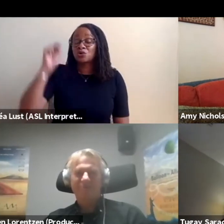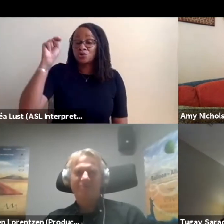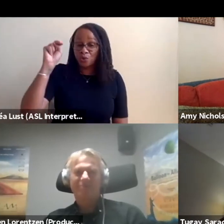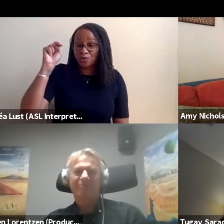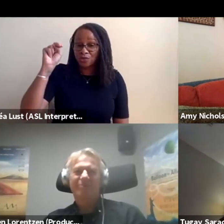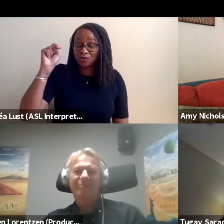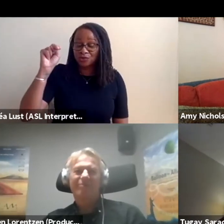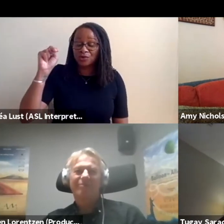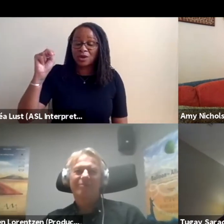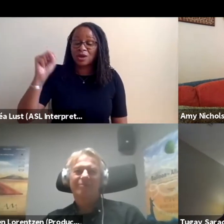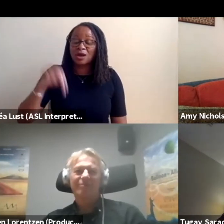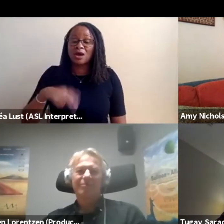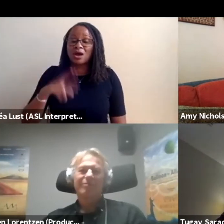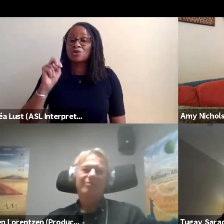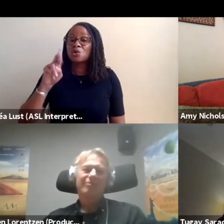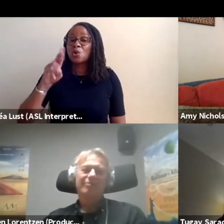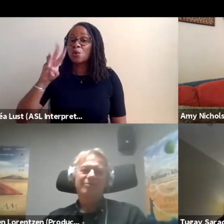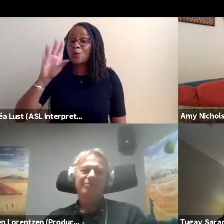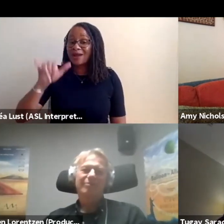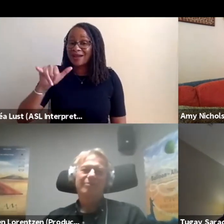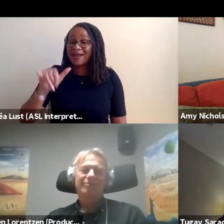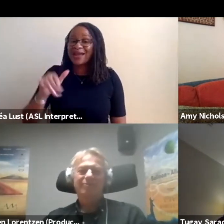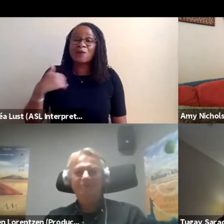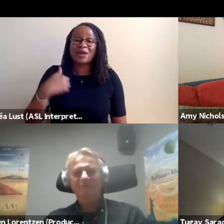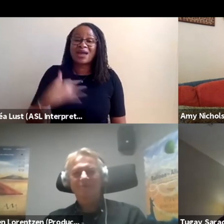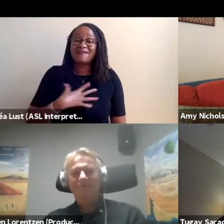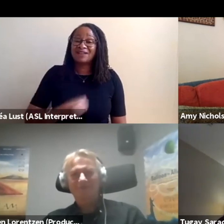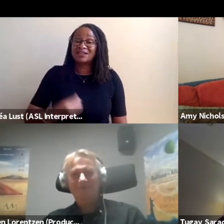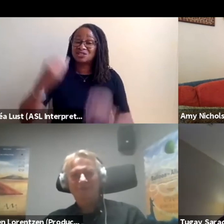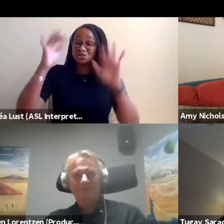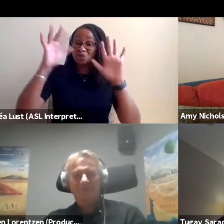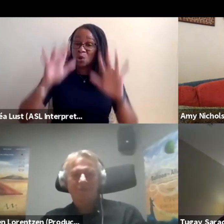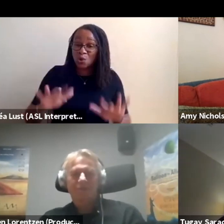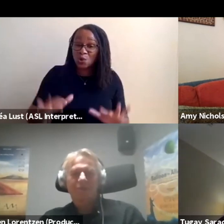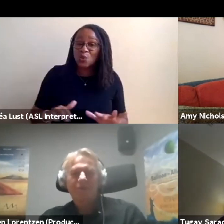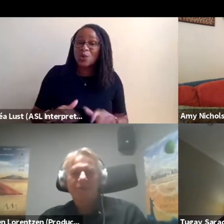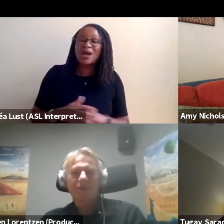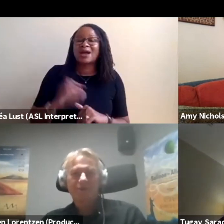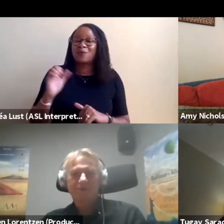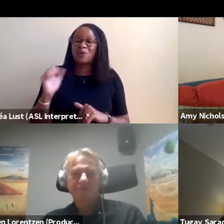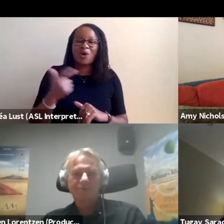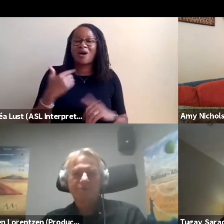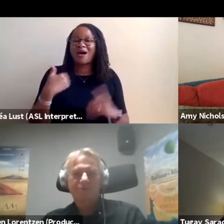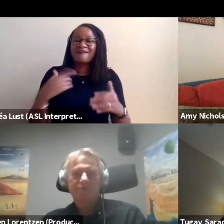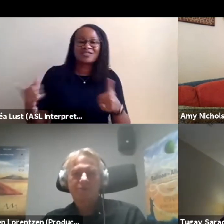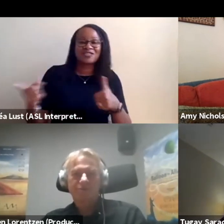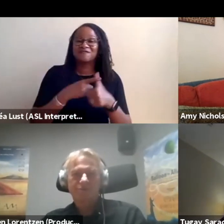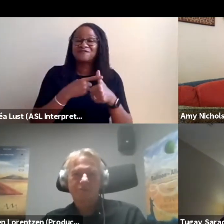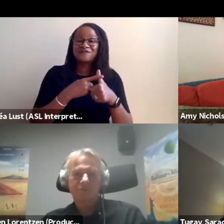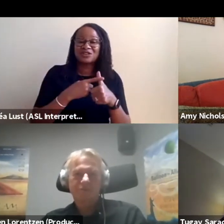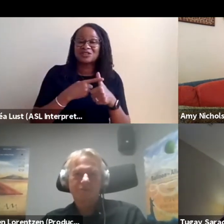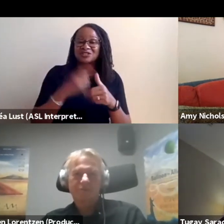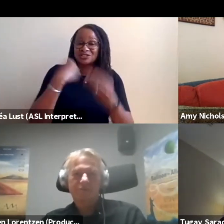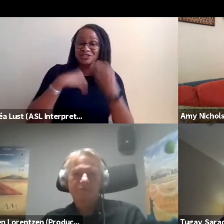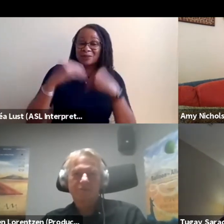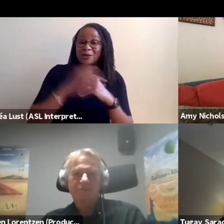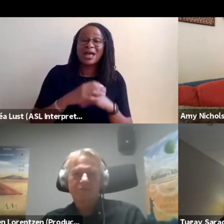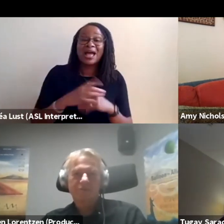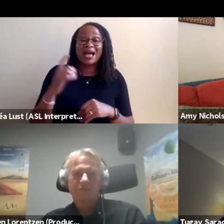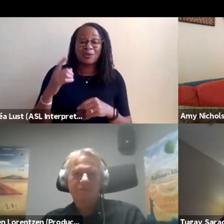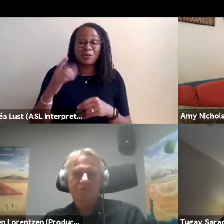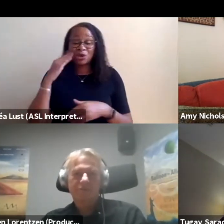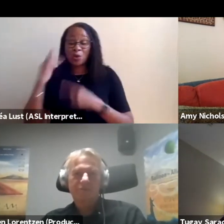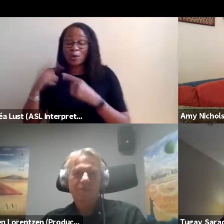supper. Because we know all about the Last Supper and the First Supper. I think it is the female leadership, all the